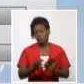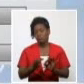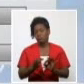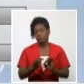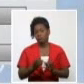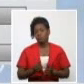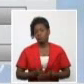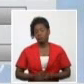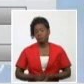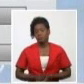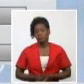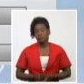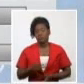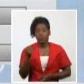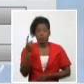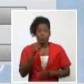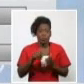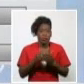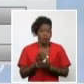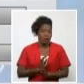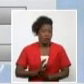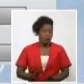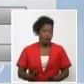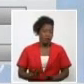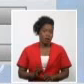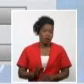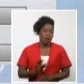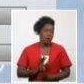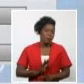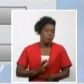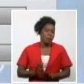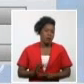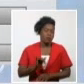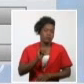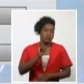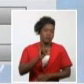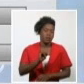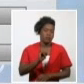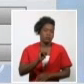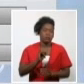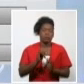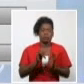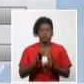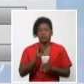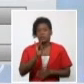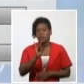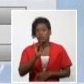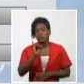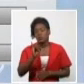situation, and you can see that in the different news services. And